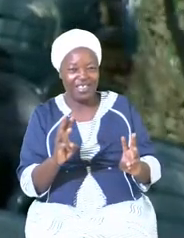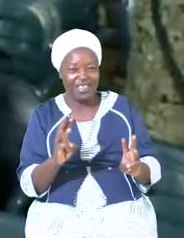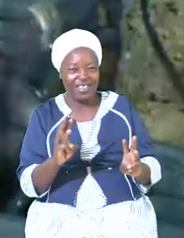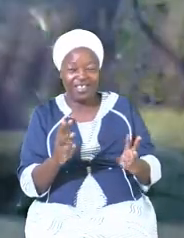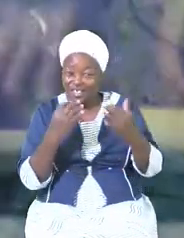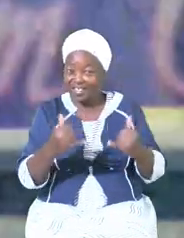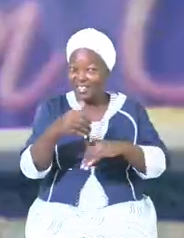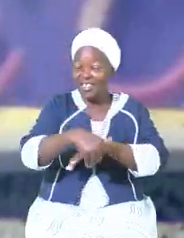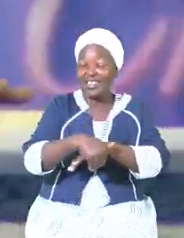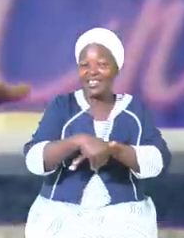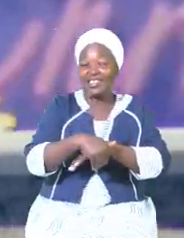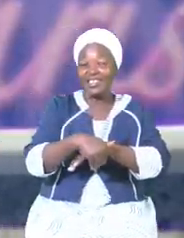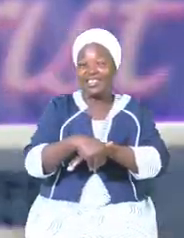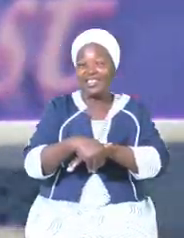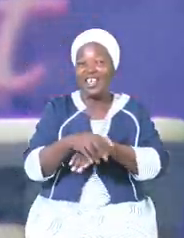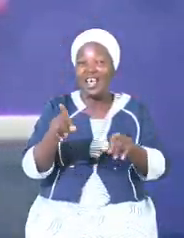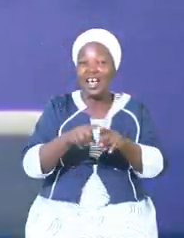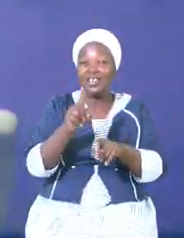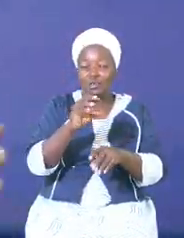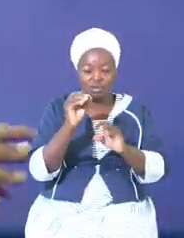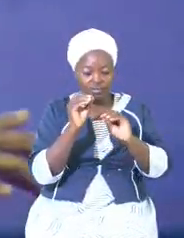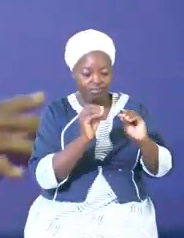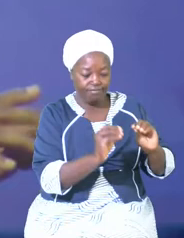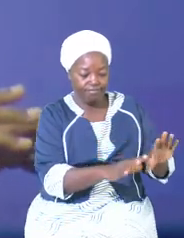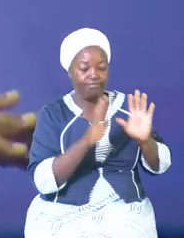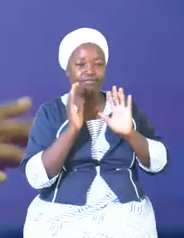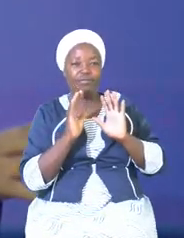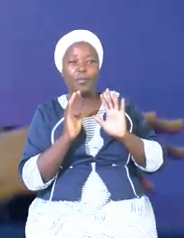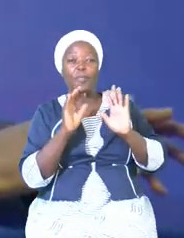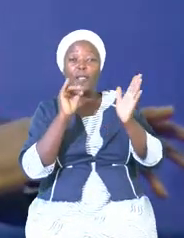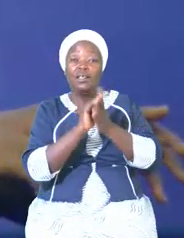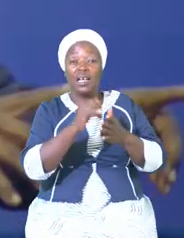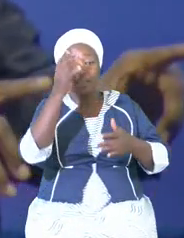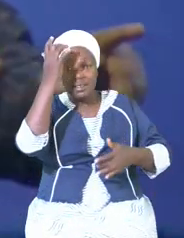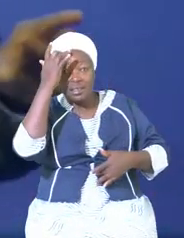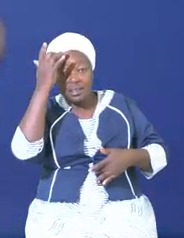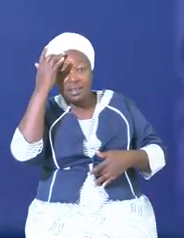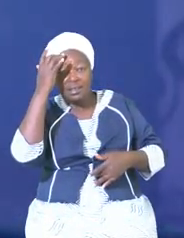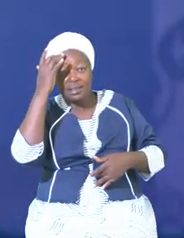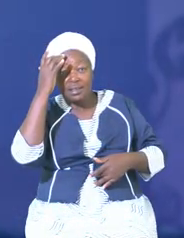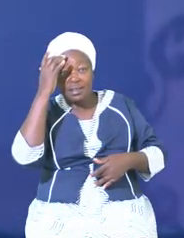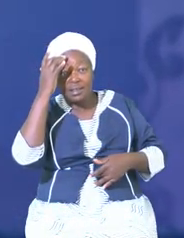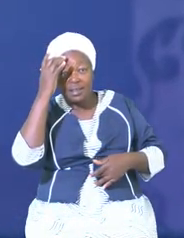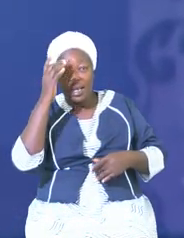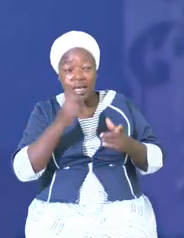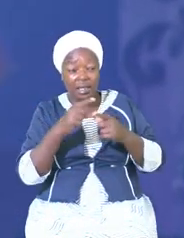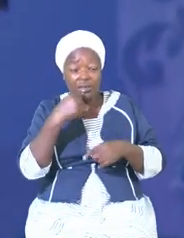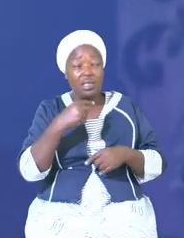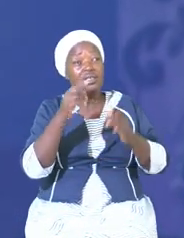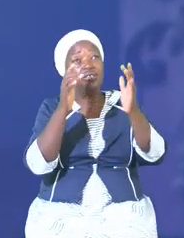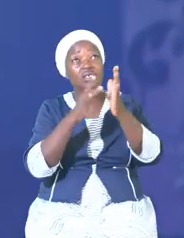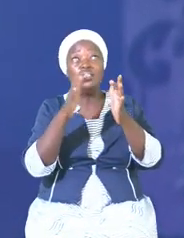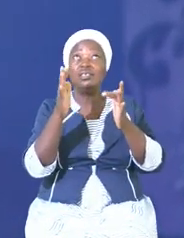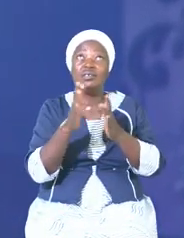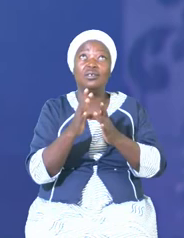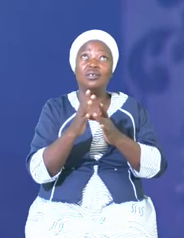tonight. As you drop that sickness and you say, Jesus,